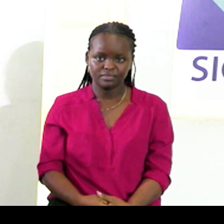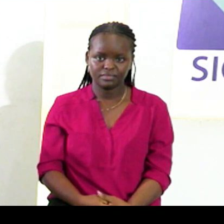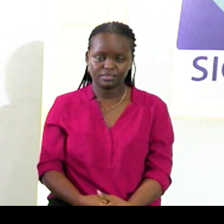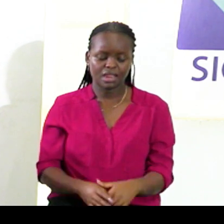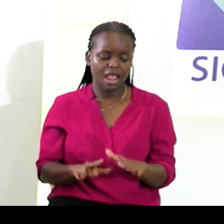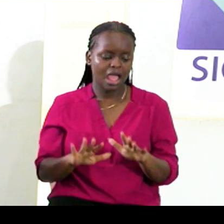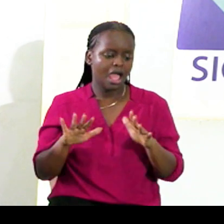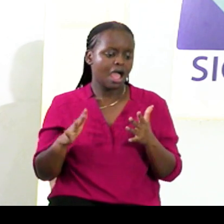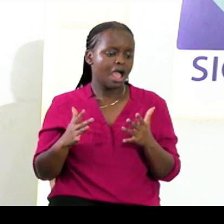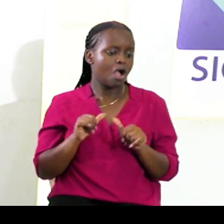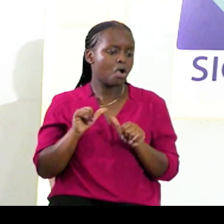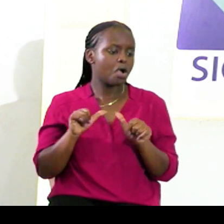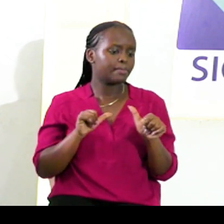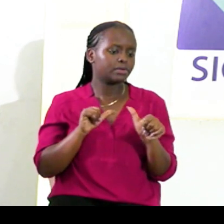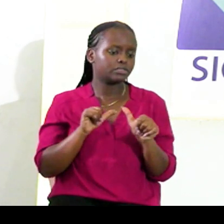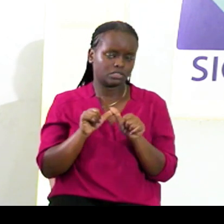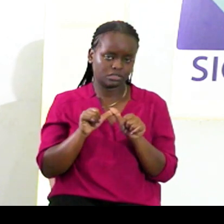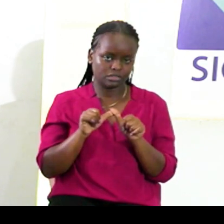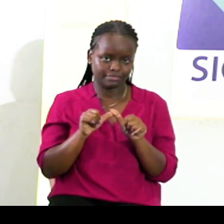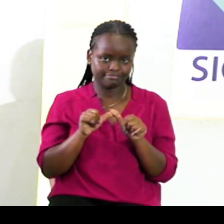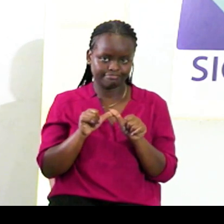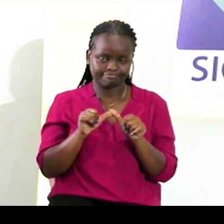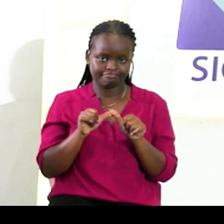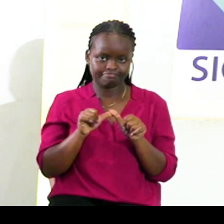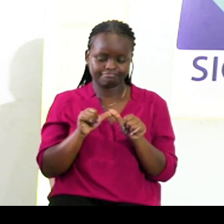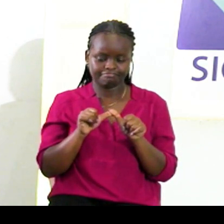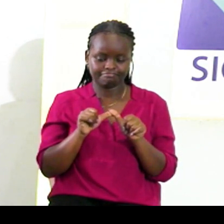How about the